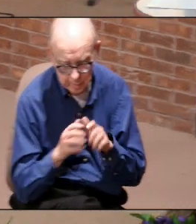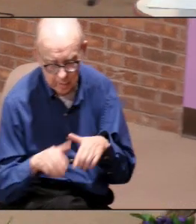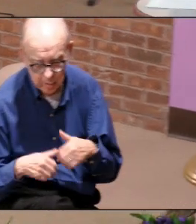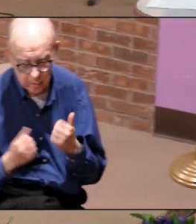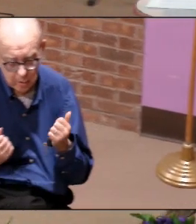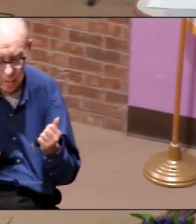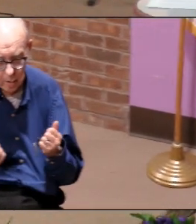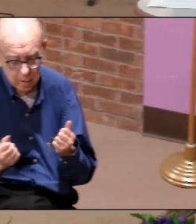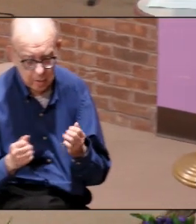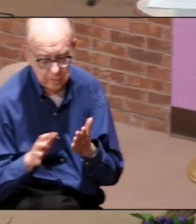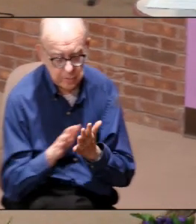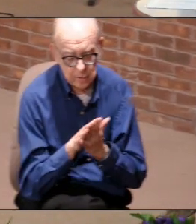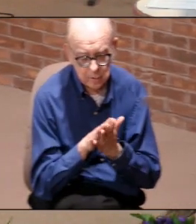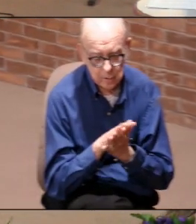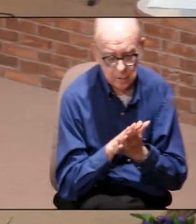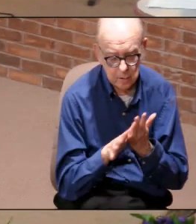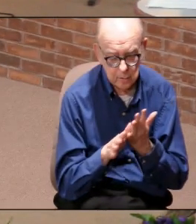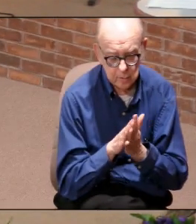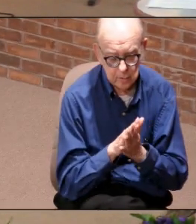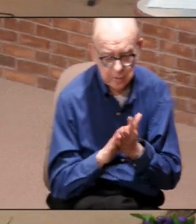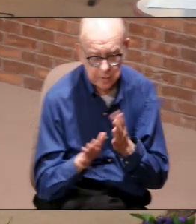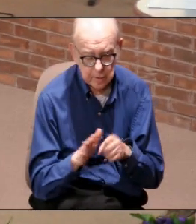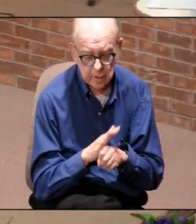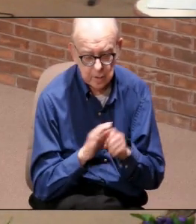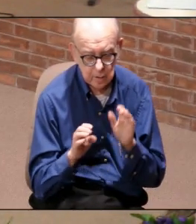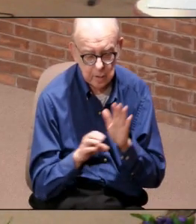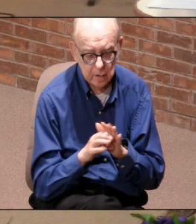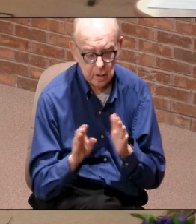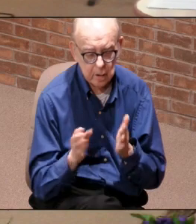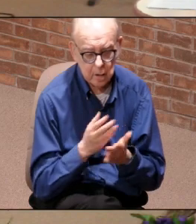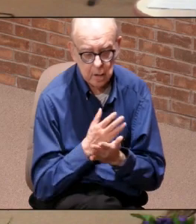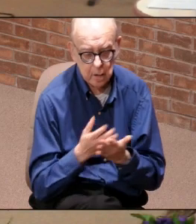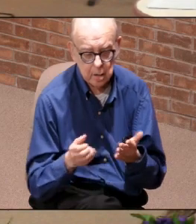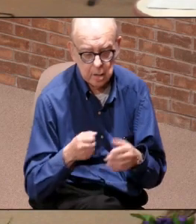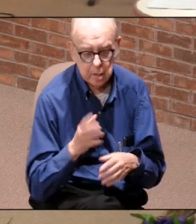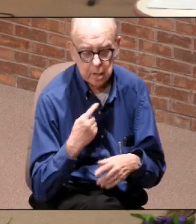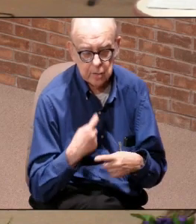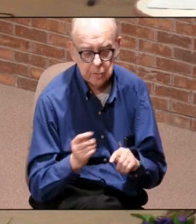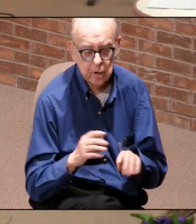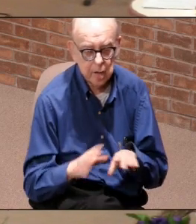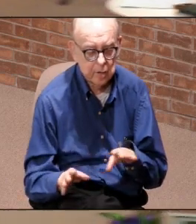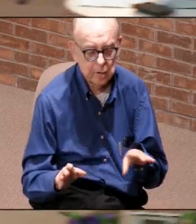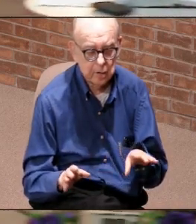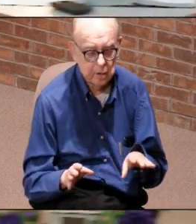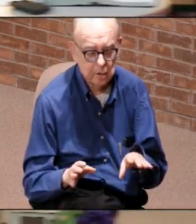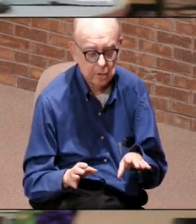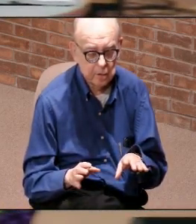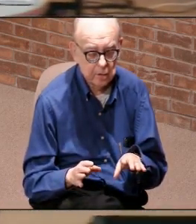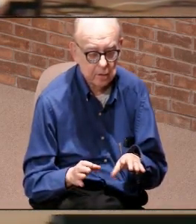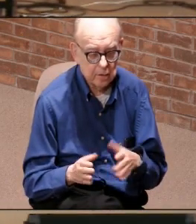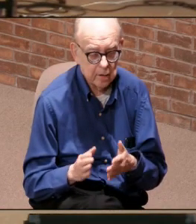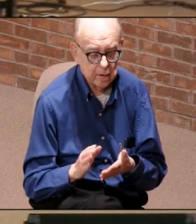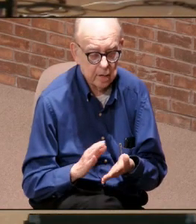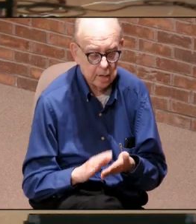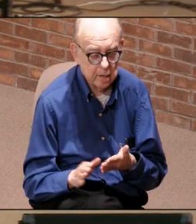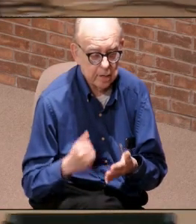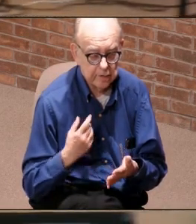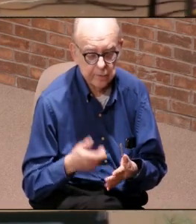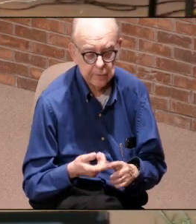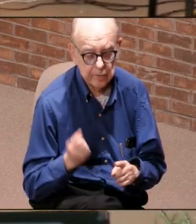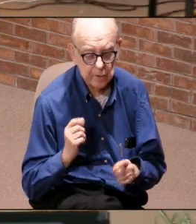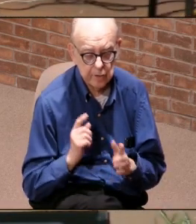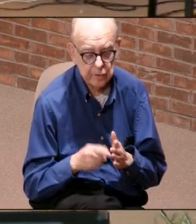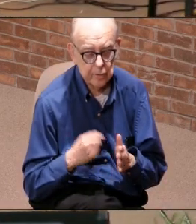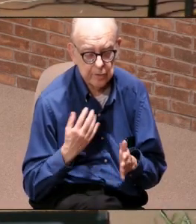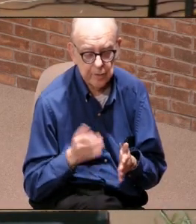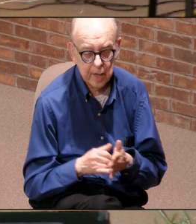to blur the whole picture of everything that God's trying to cleanse us from and to show us what it